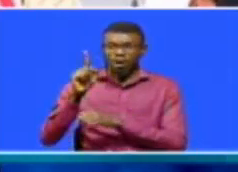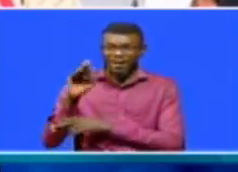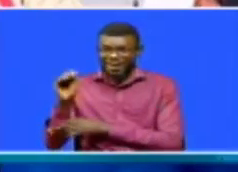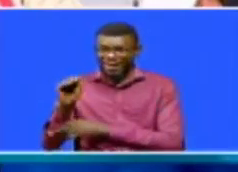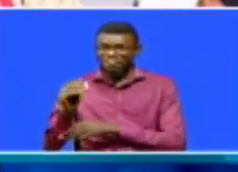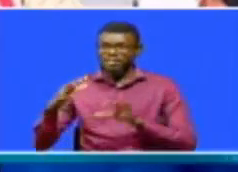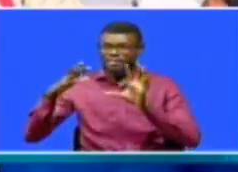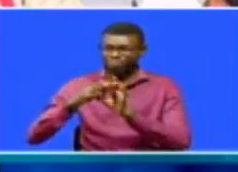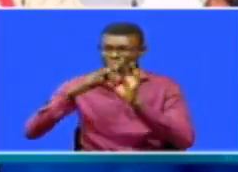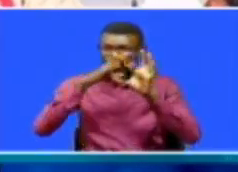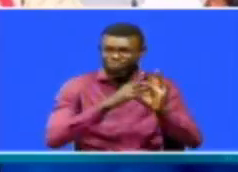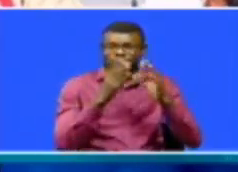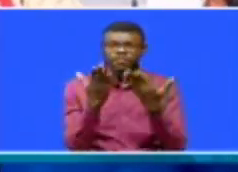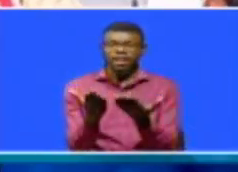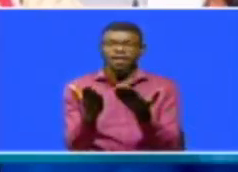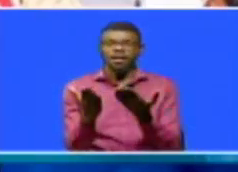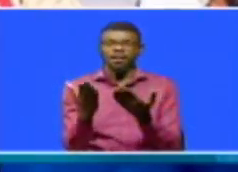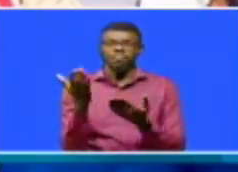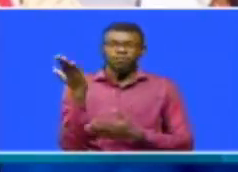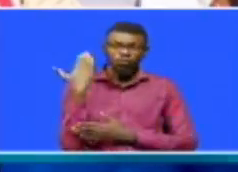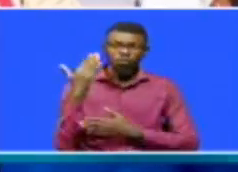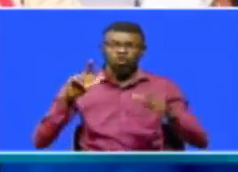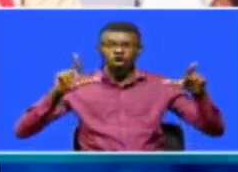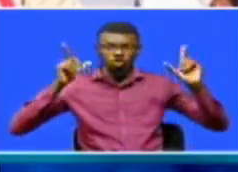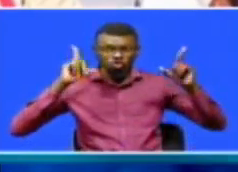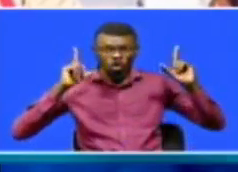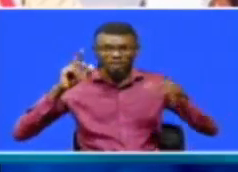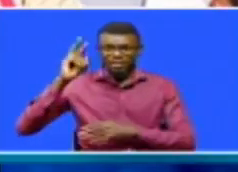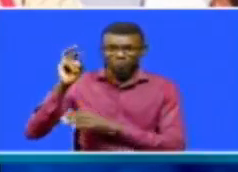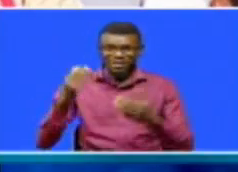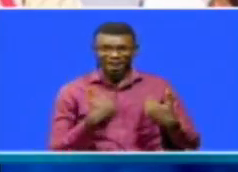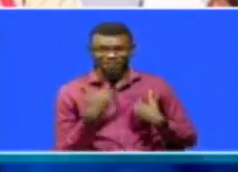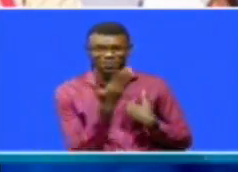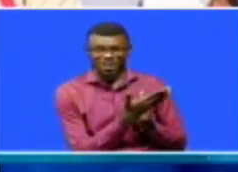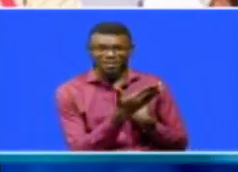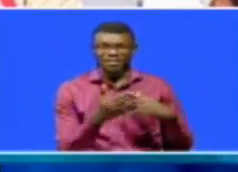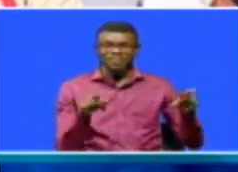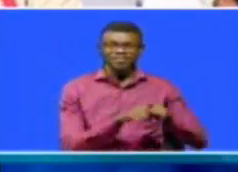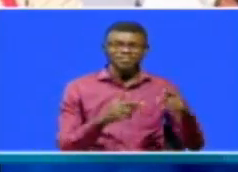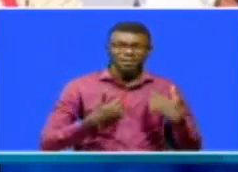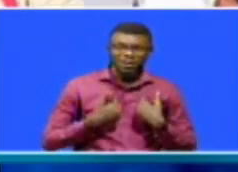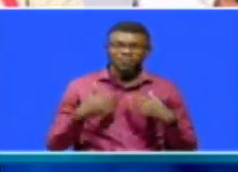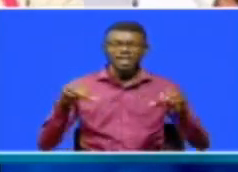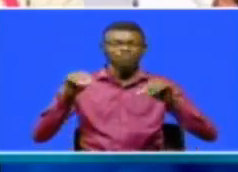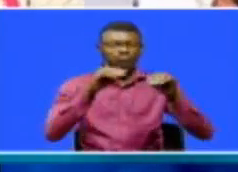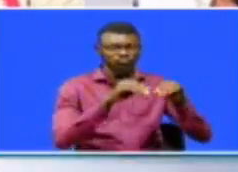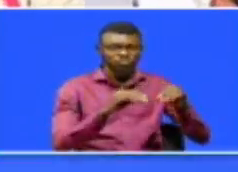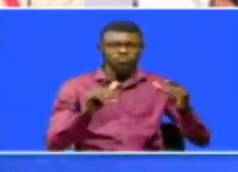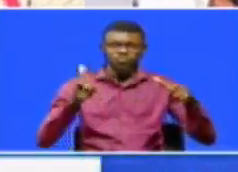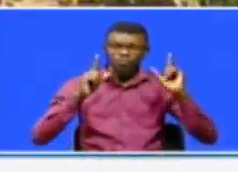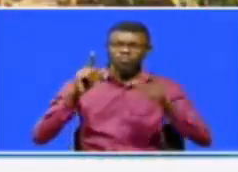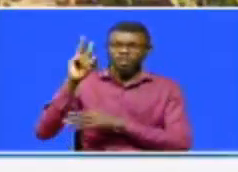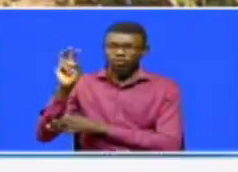kuweka. Kulikuwa na mawe roli 20 za roli double, na kulikuwa na mchaga roli 20